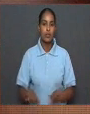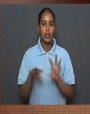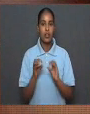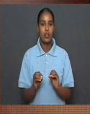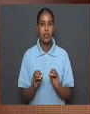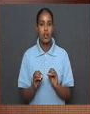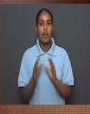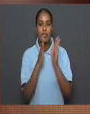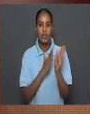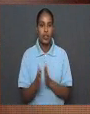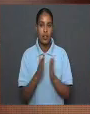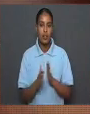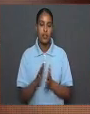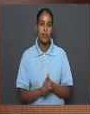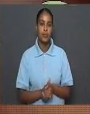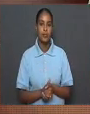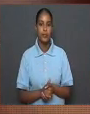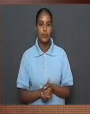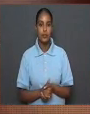Students, let's get ready.